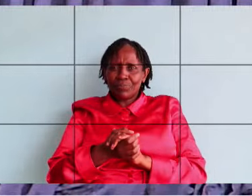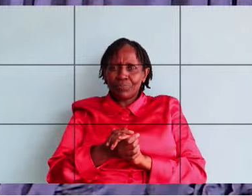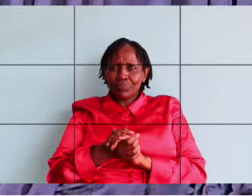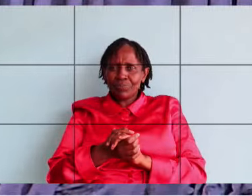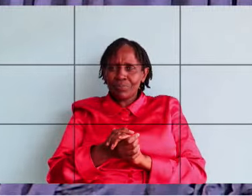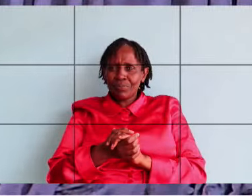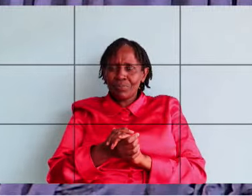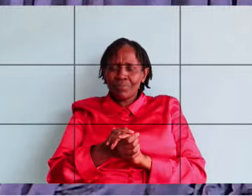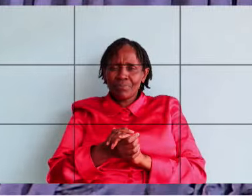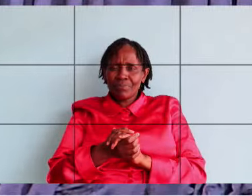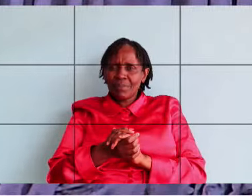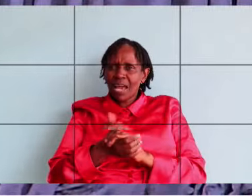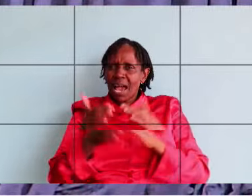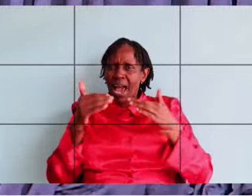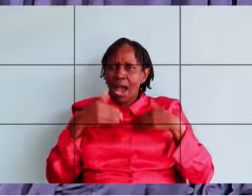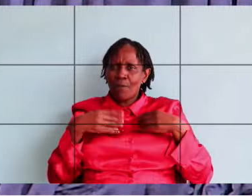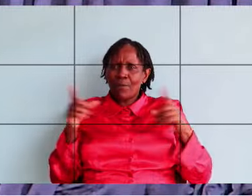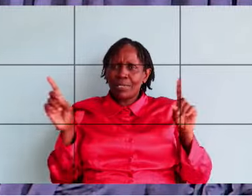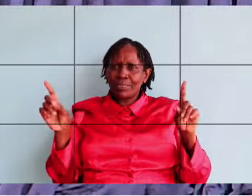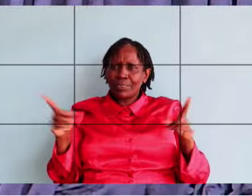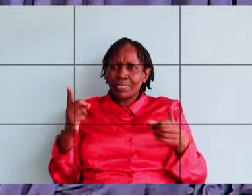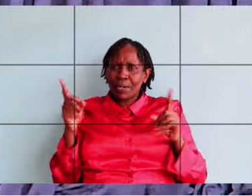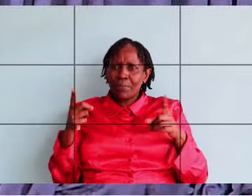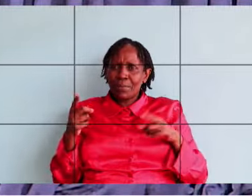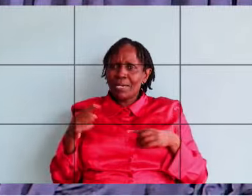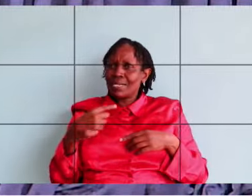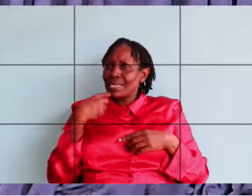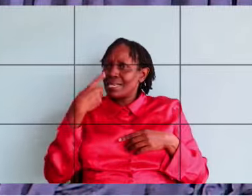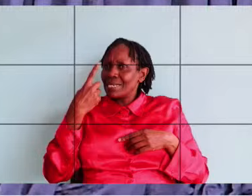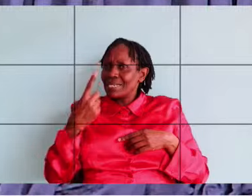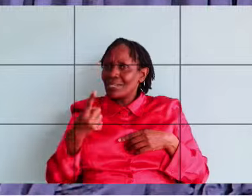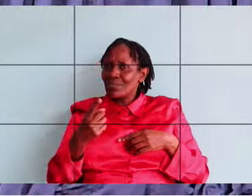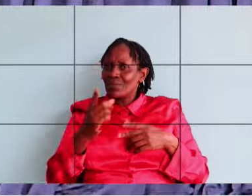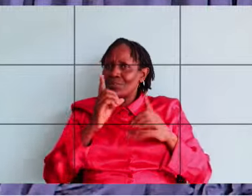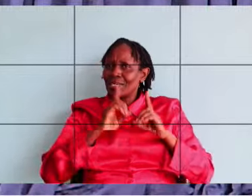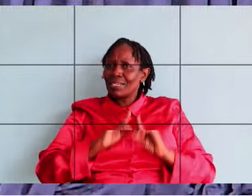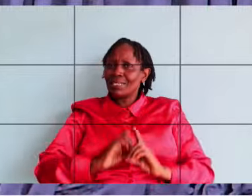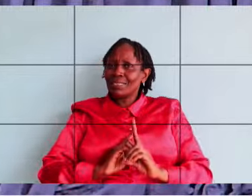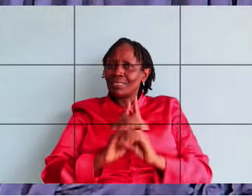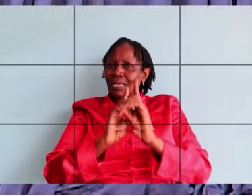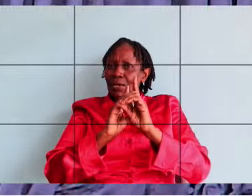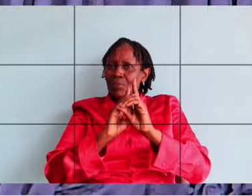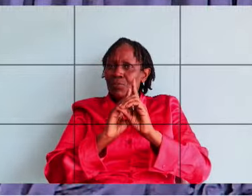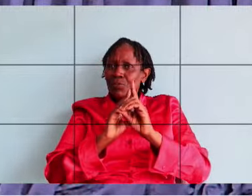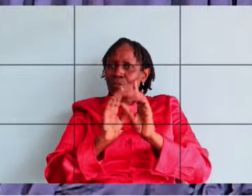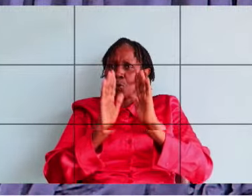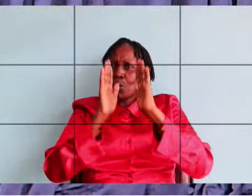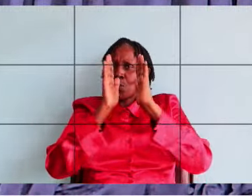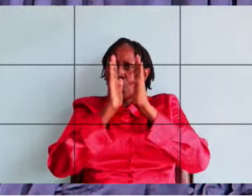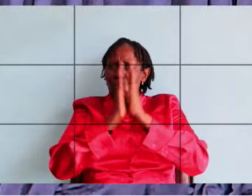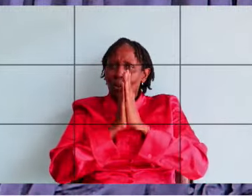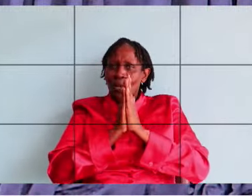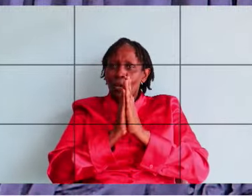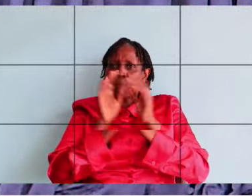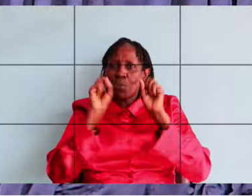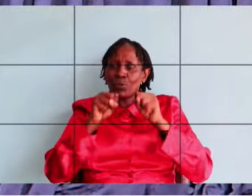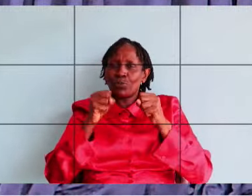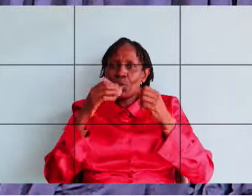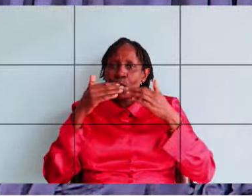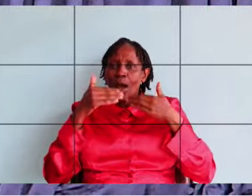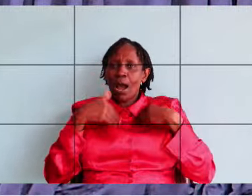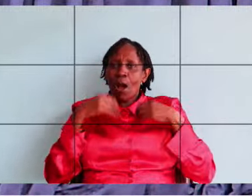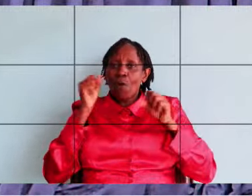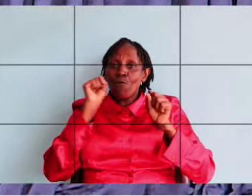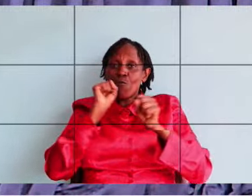without a shepherd. And he tells the disciples, pray ye to the Lord of harvest that he may send laborers into